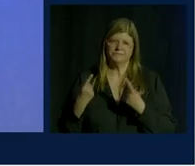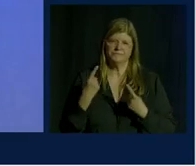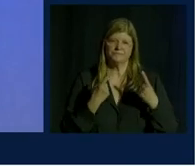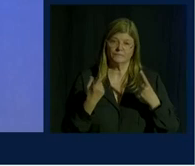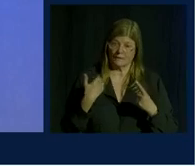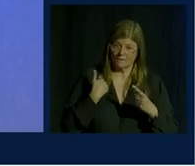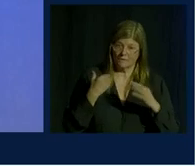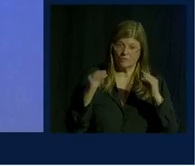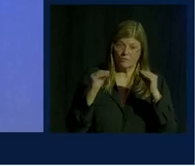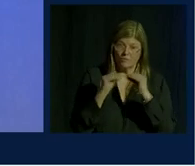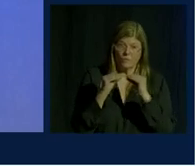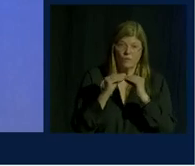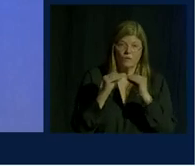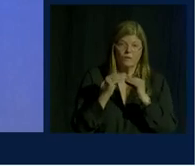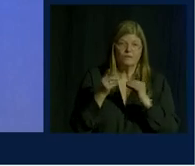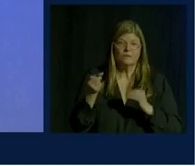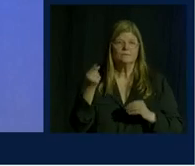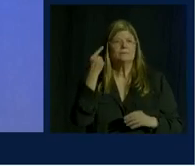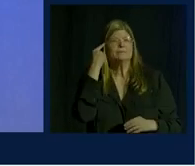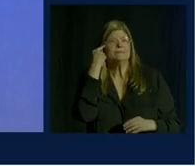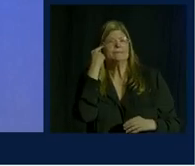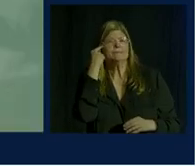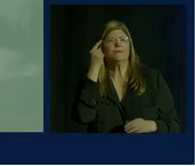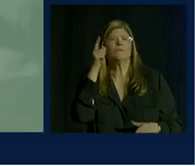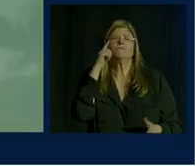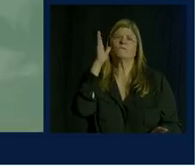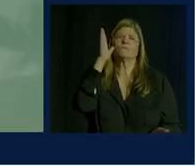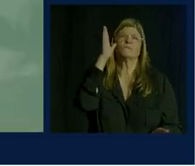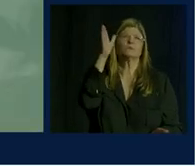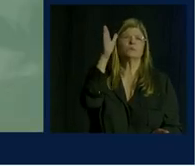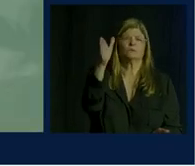looking forward to doing? Yeah, for me,